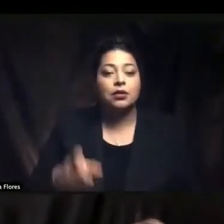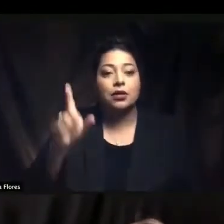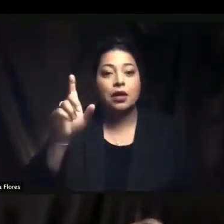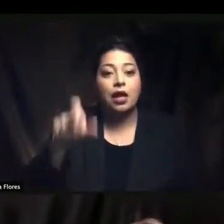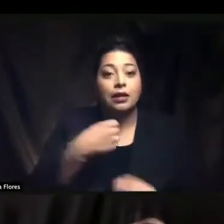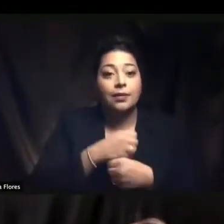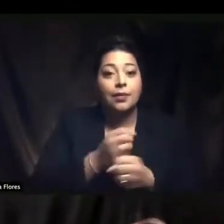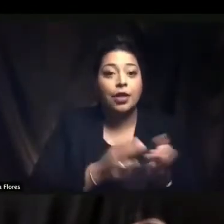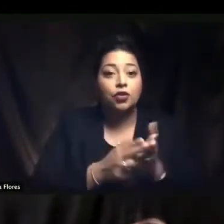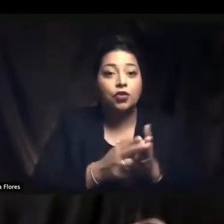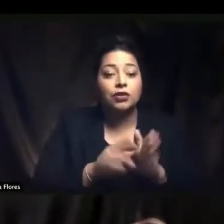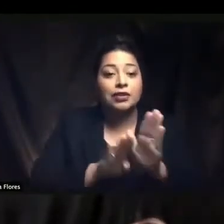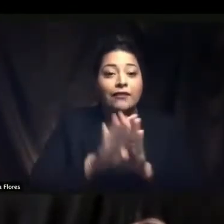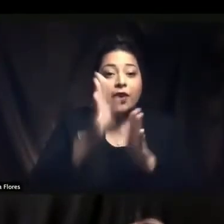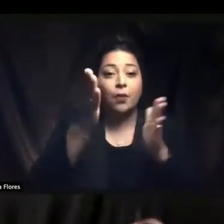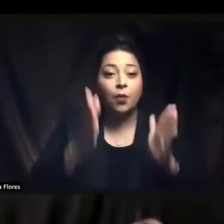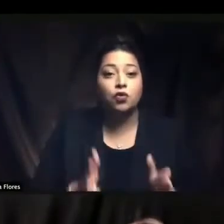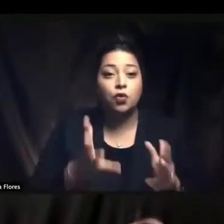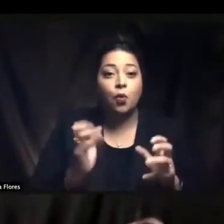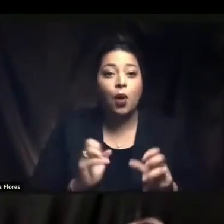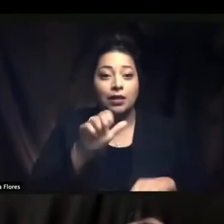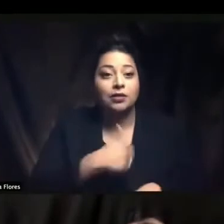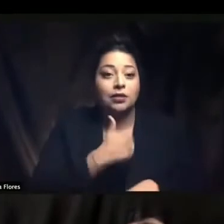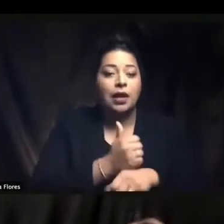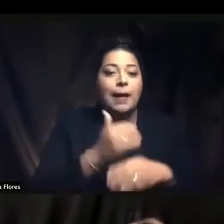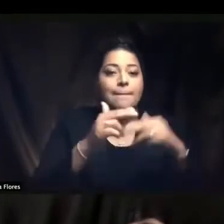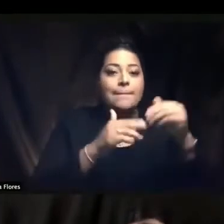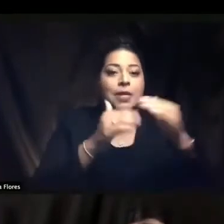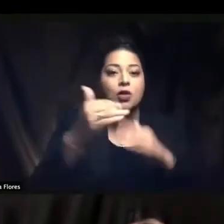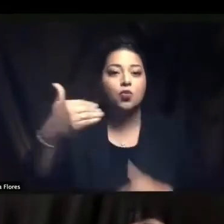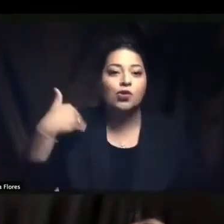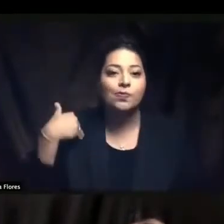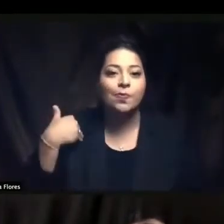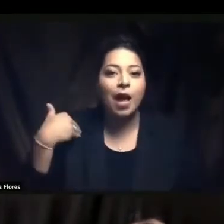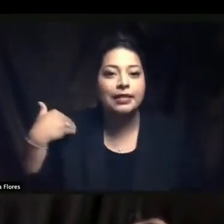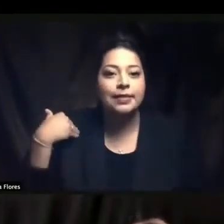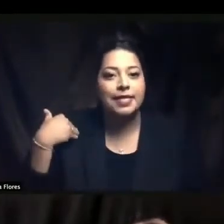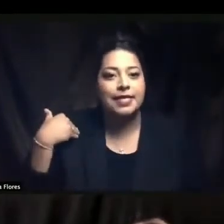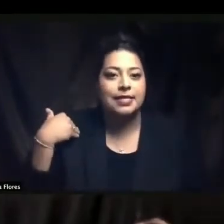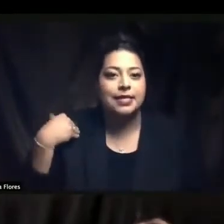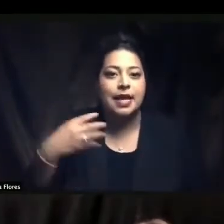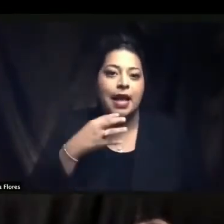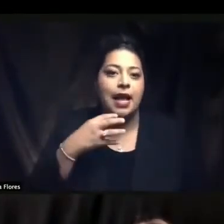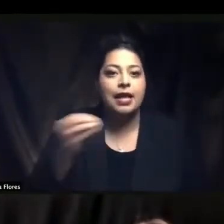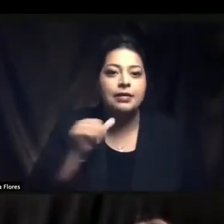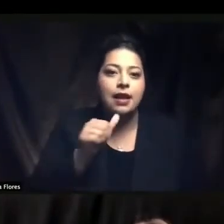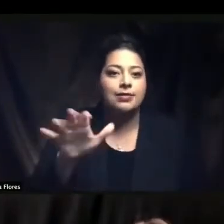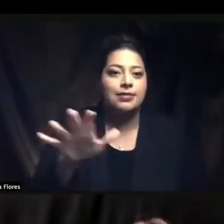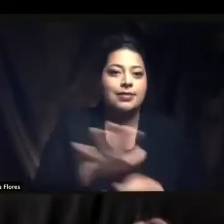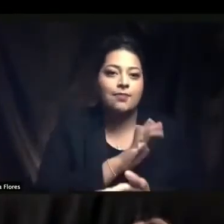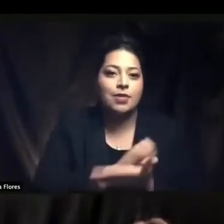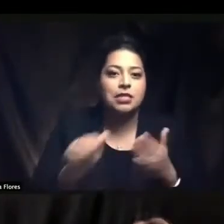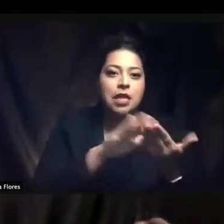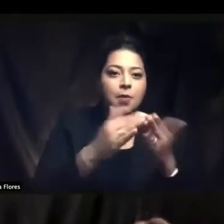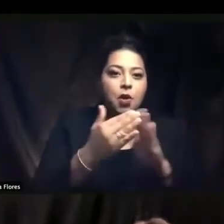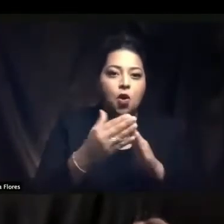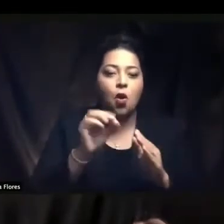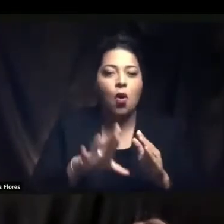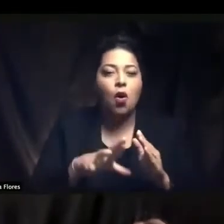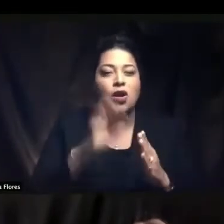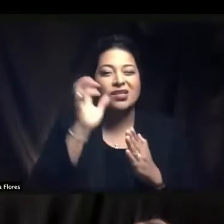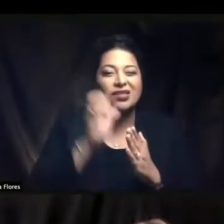for developers that want to come in and build responsibly and not damage our neighborhoods and take away or